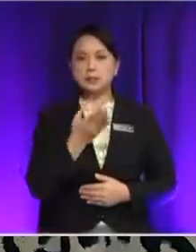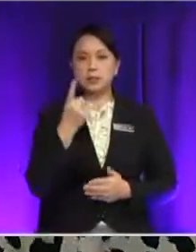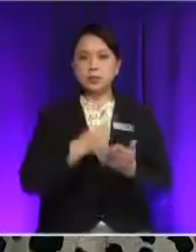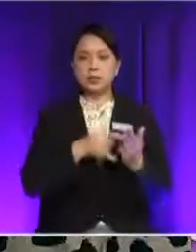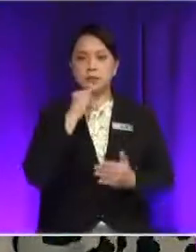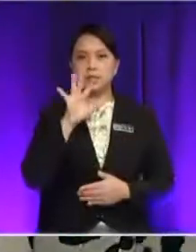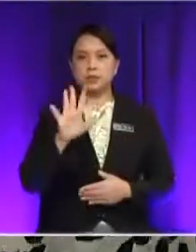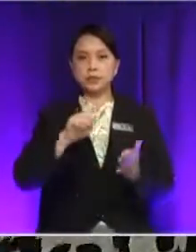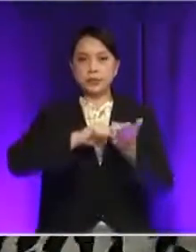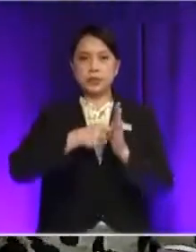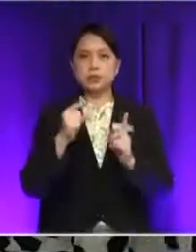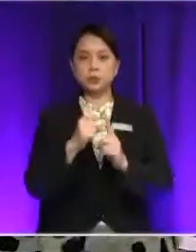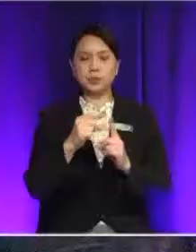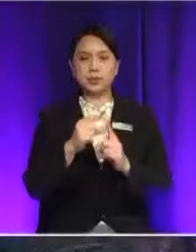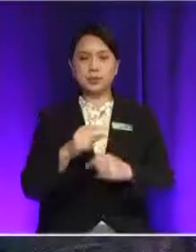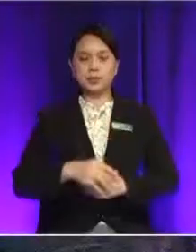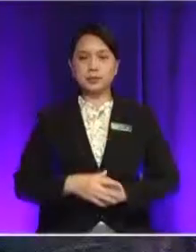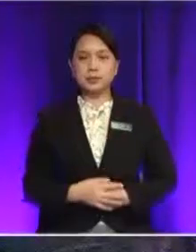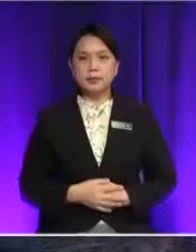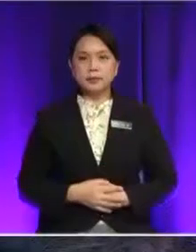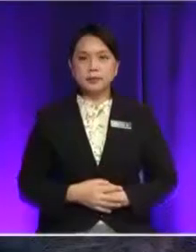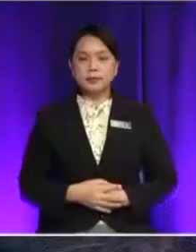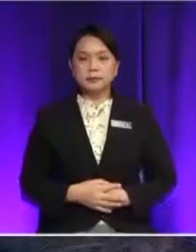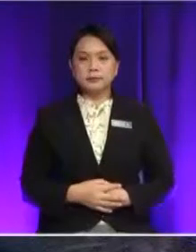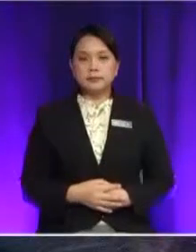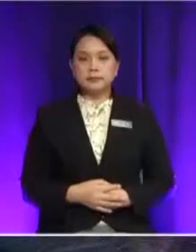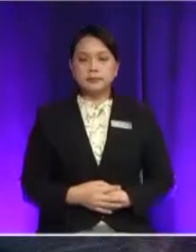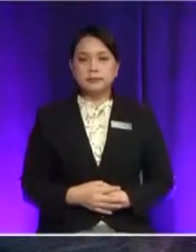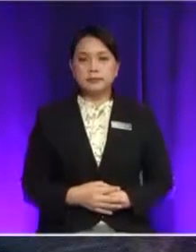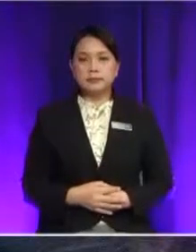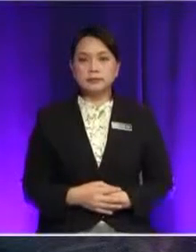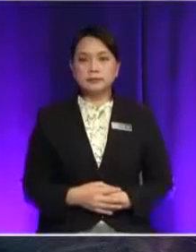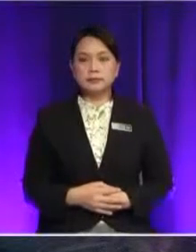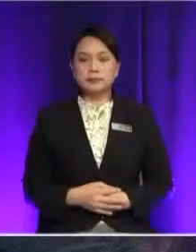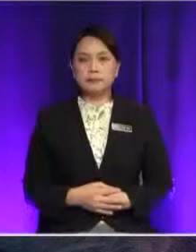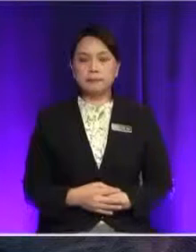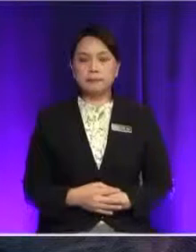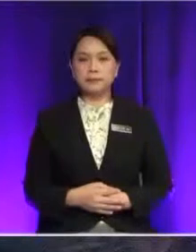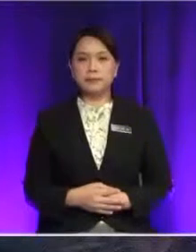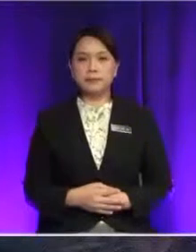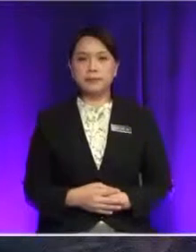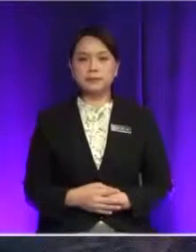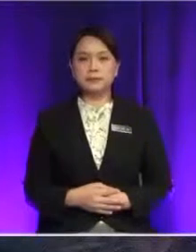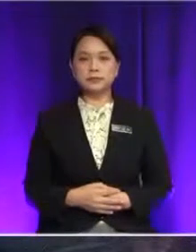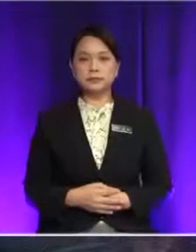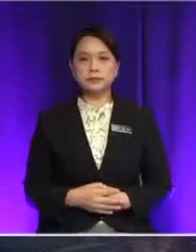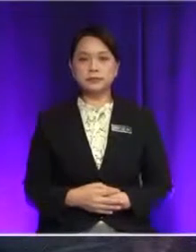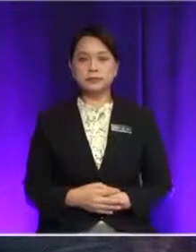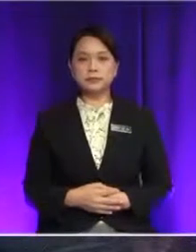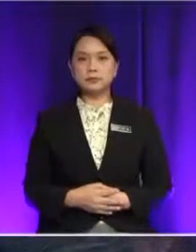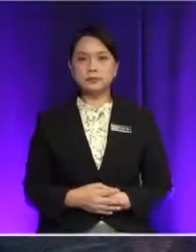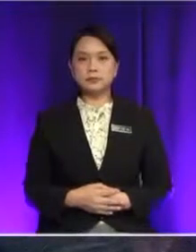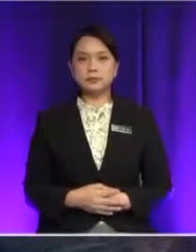the gap? Anyone? Okay, can someone read for us, please? Can I try, madam? Okay, Aisha, read it out and tell me what are the keywords.